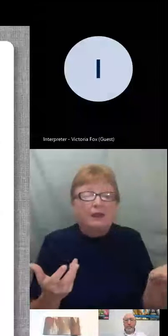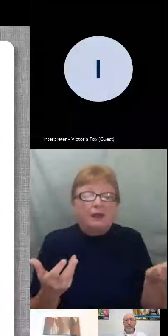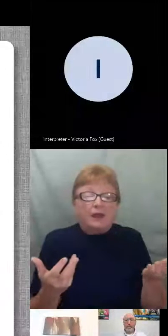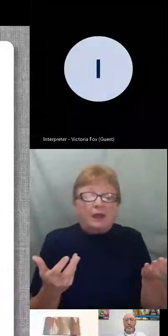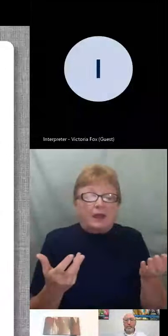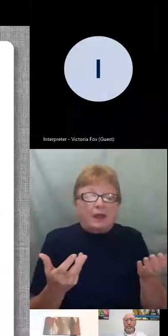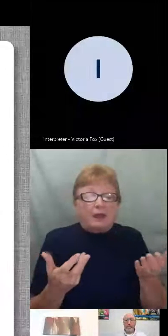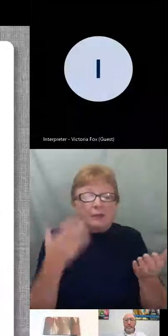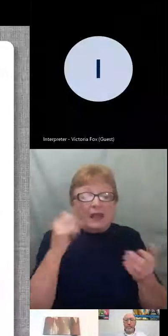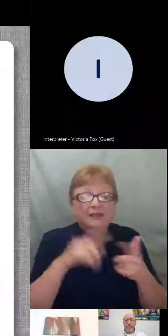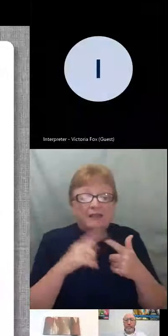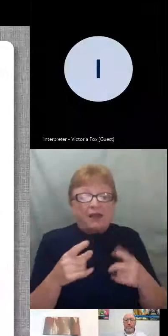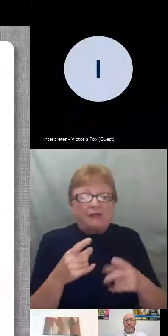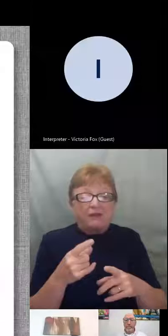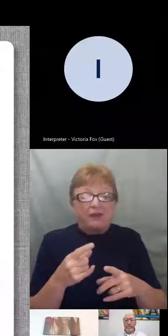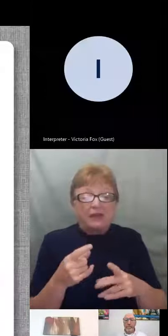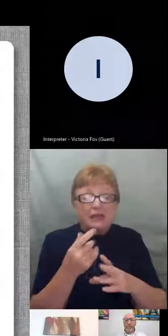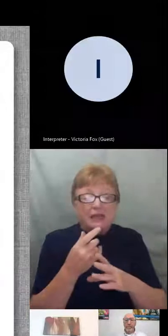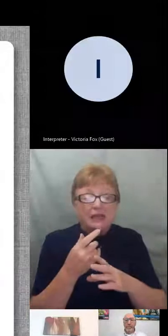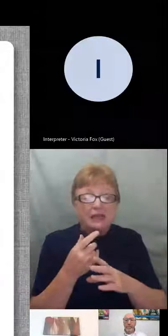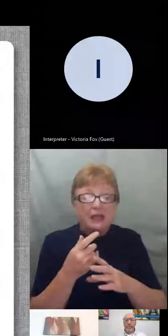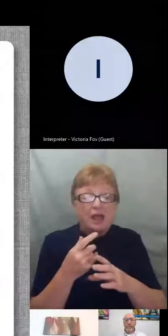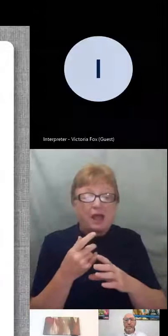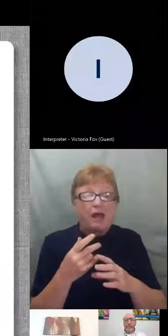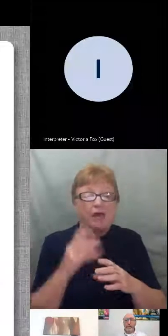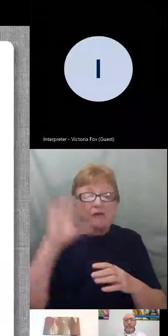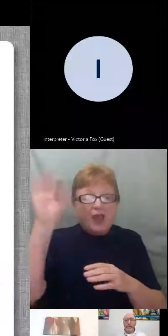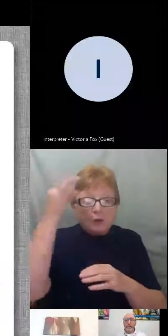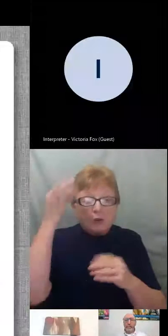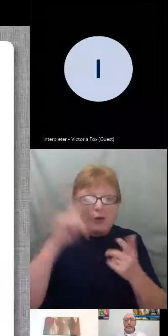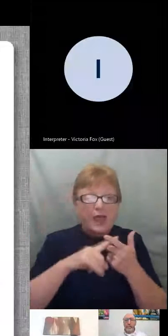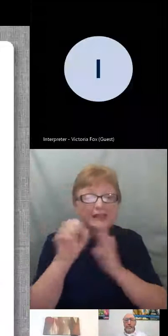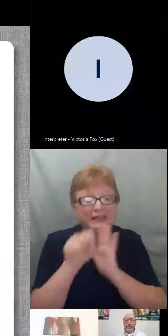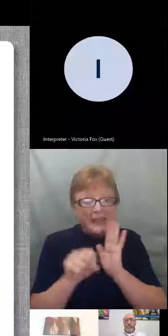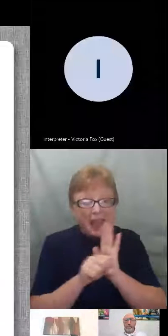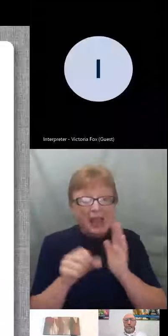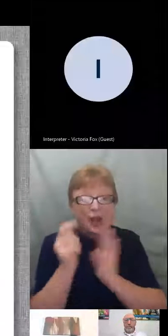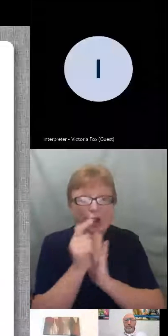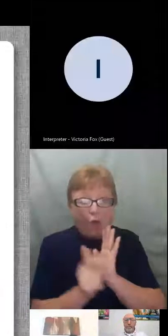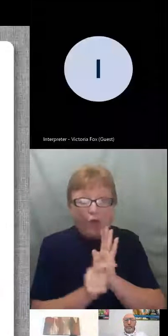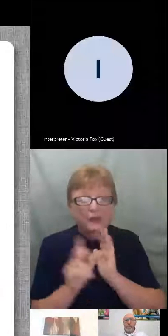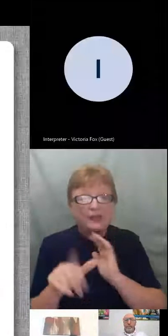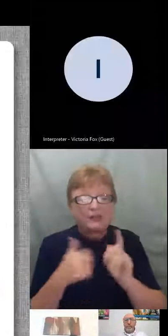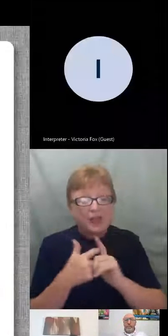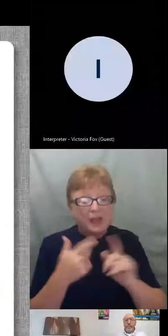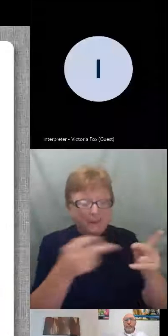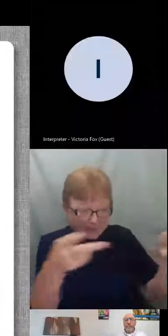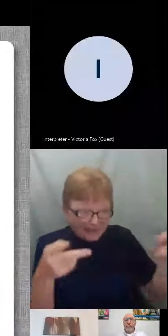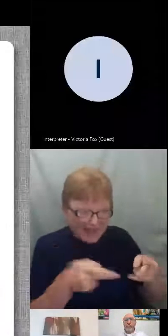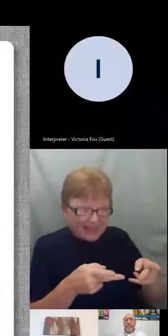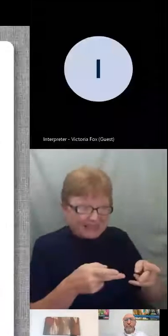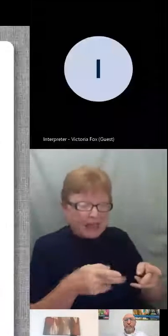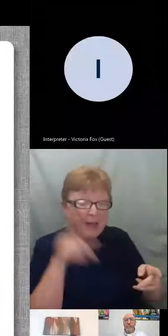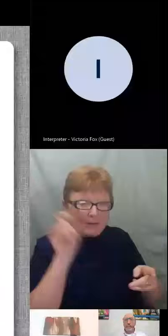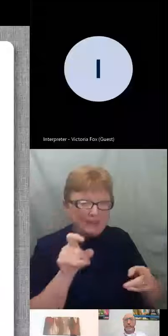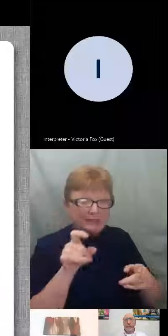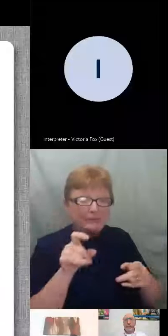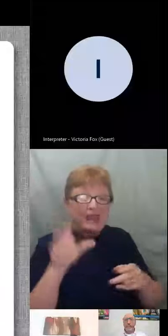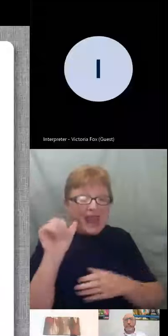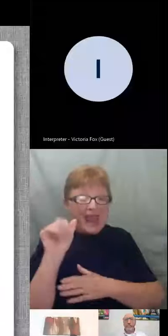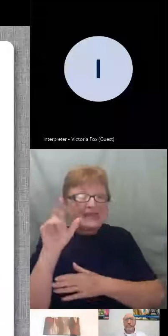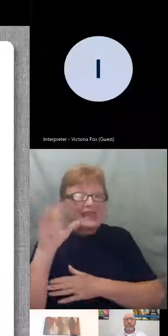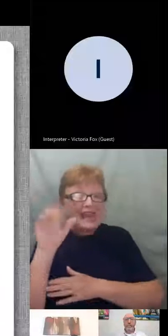Because of state and federal laws, polling places have to be ADA compliant